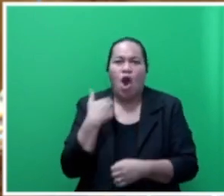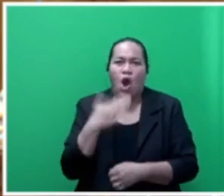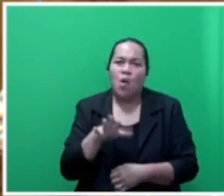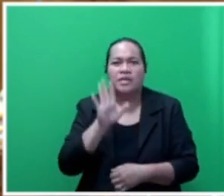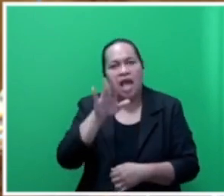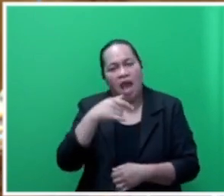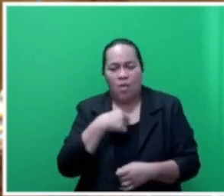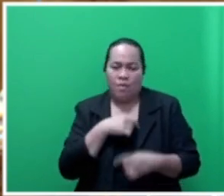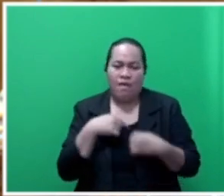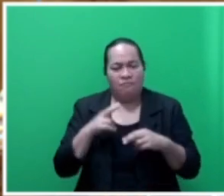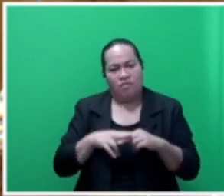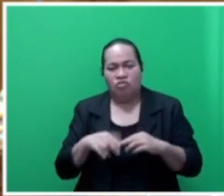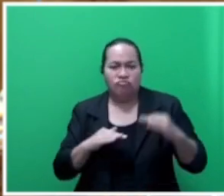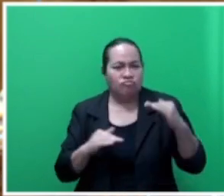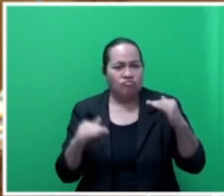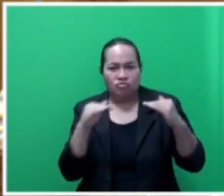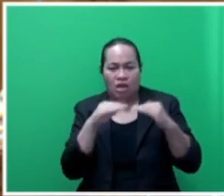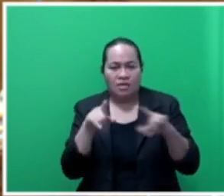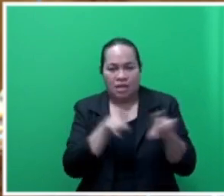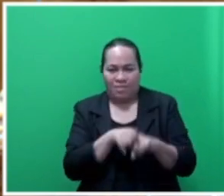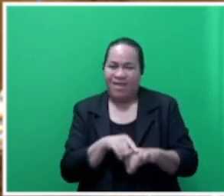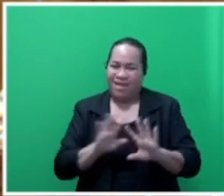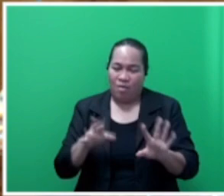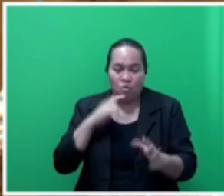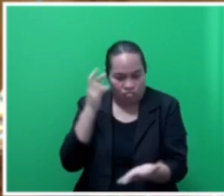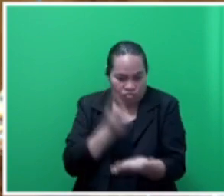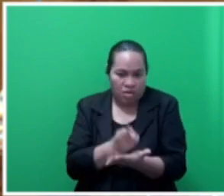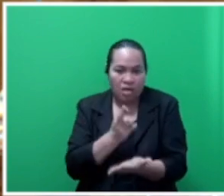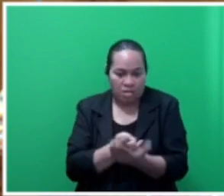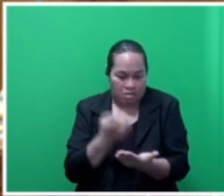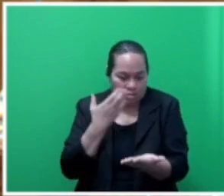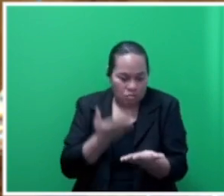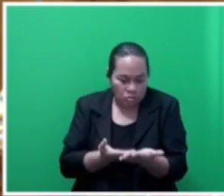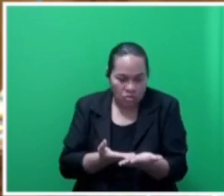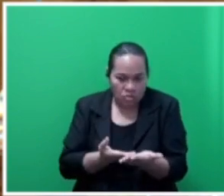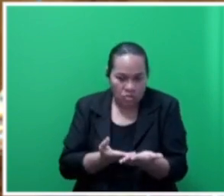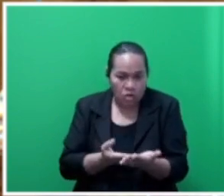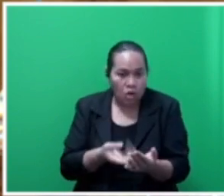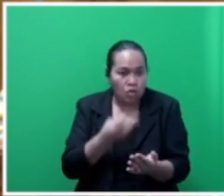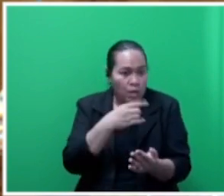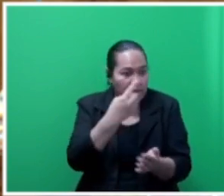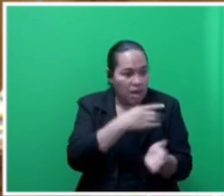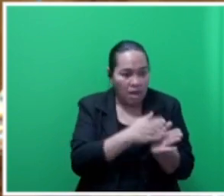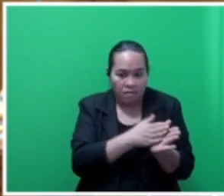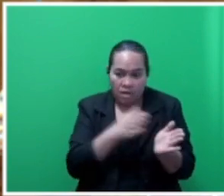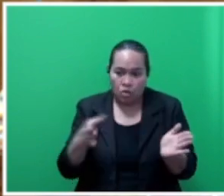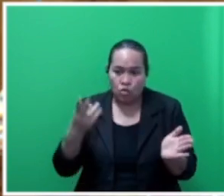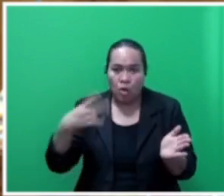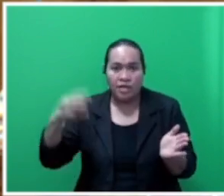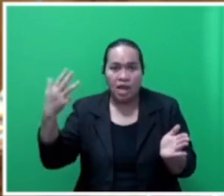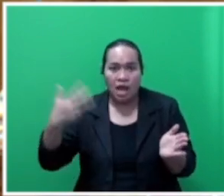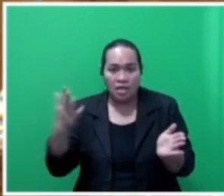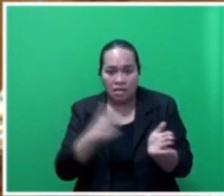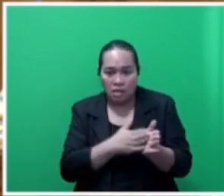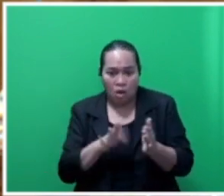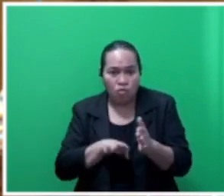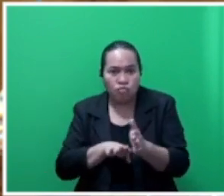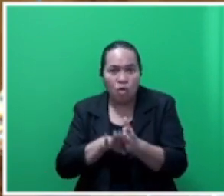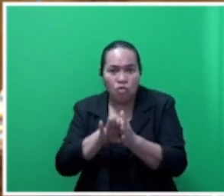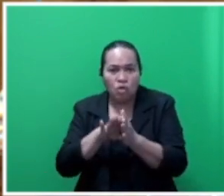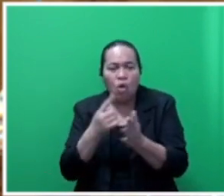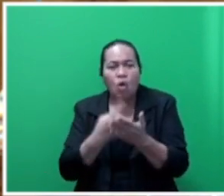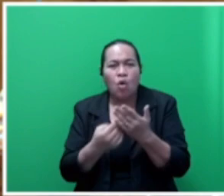fact of the matter is that our real average growth for 10 years between 2011 and 2019 is only